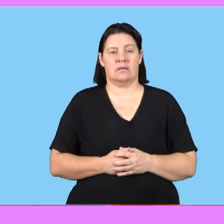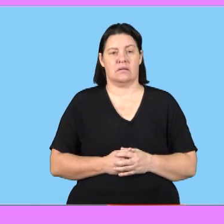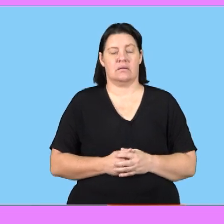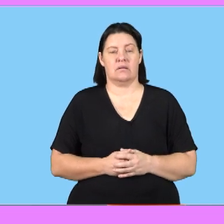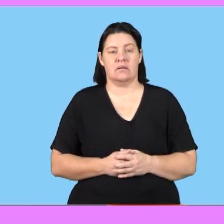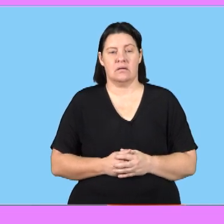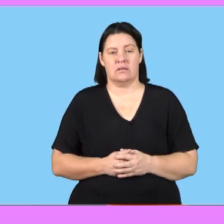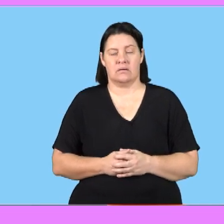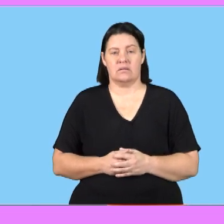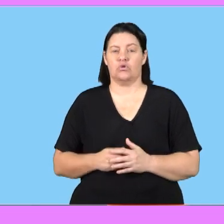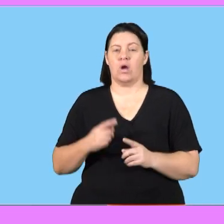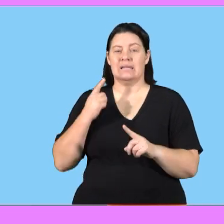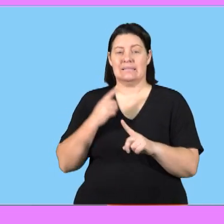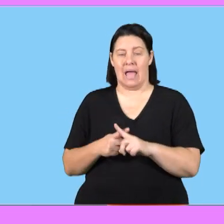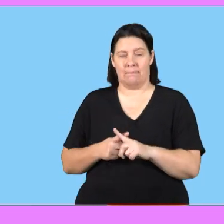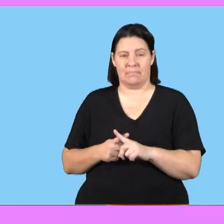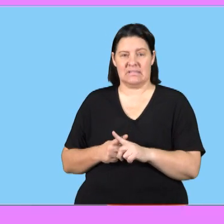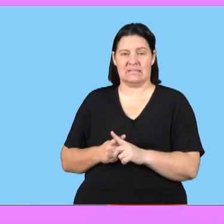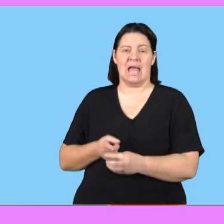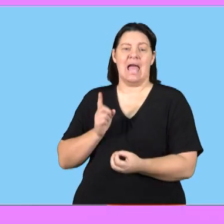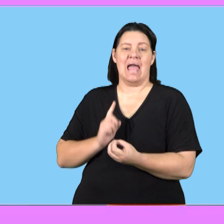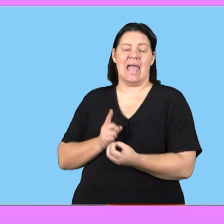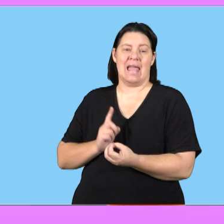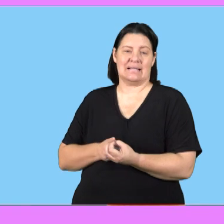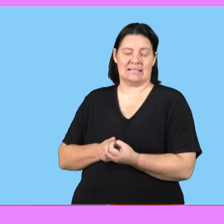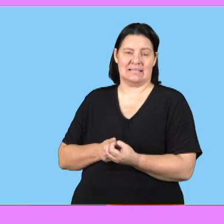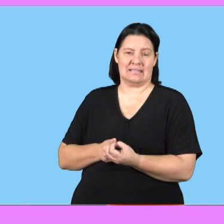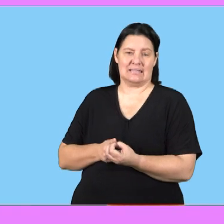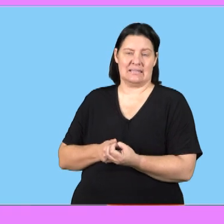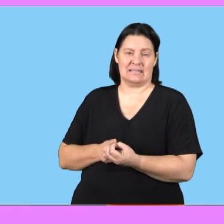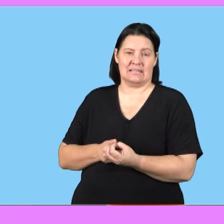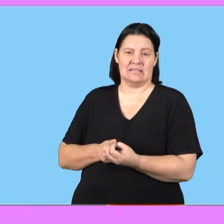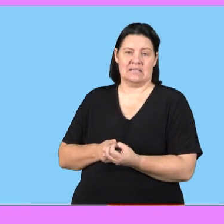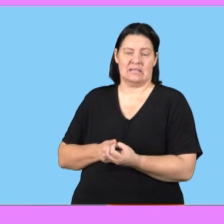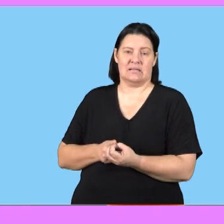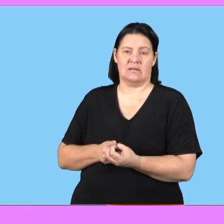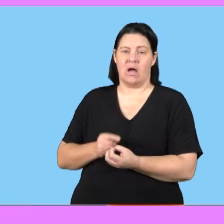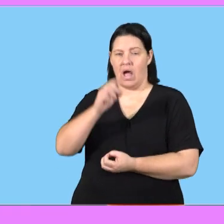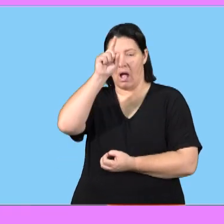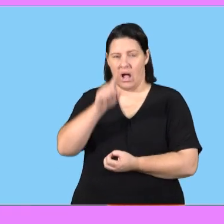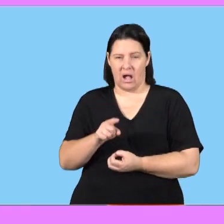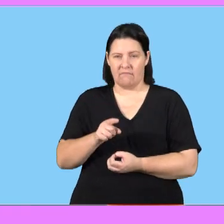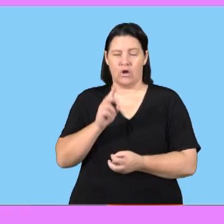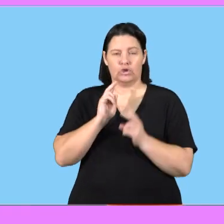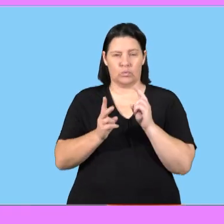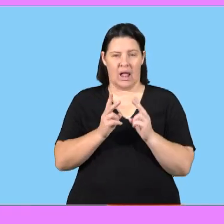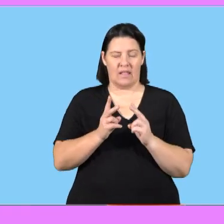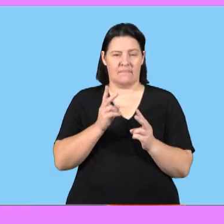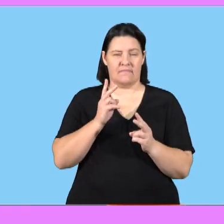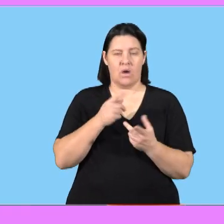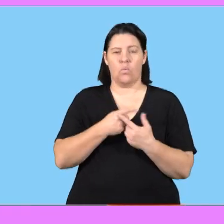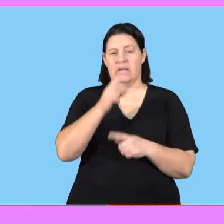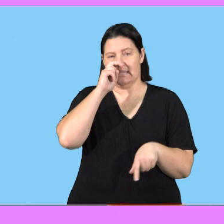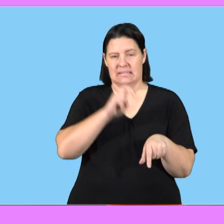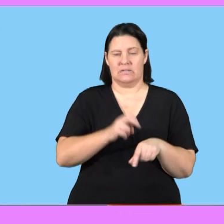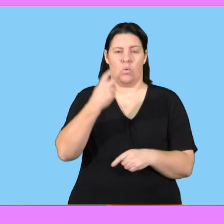we divide by 12 muffins, and because now the question is about the eggs, we check for 12 muffins, we